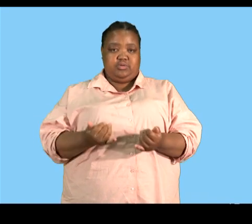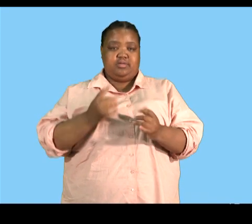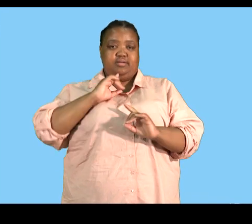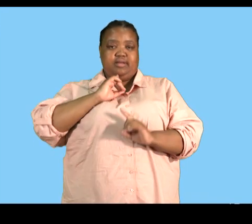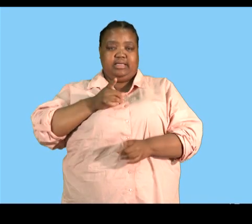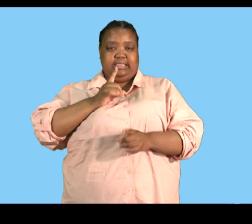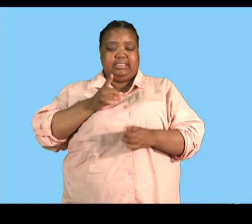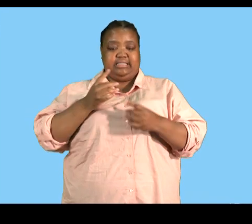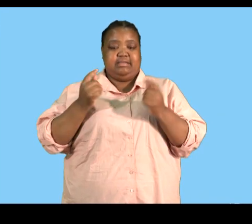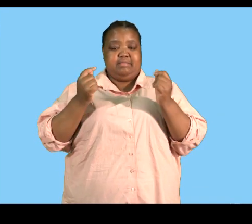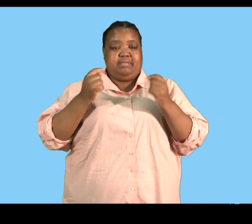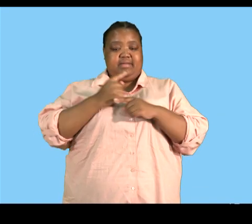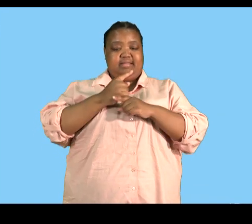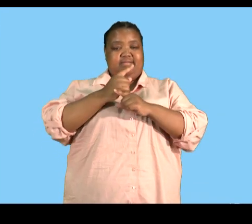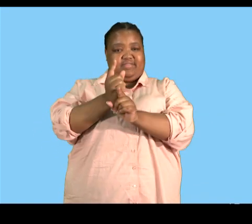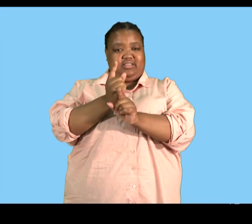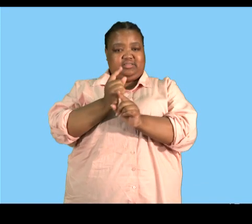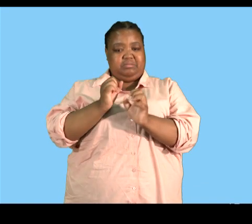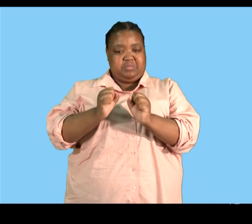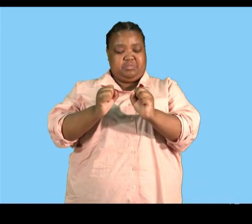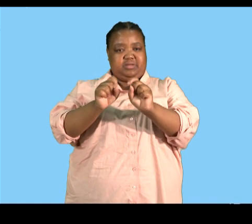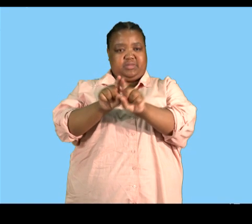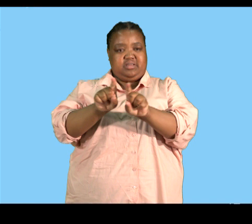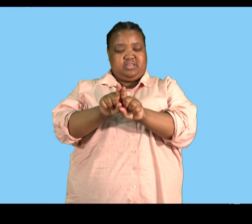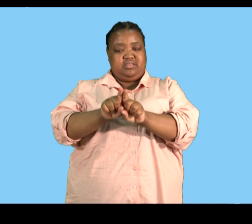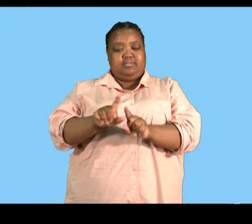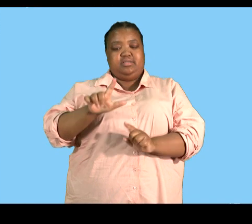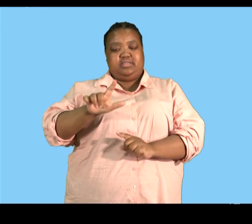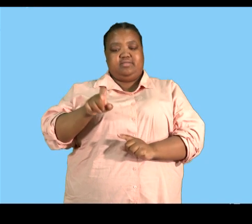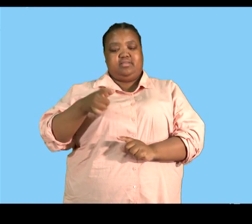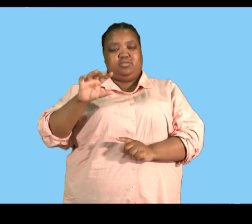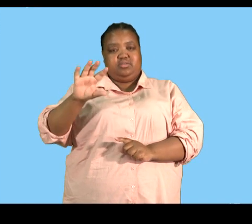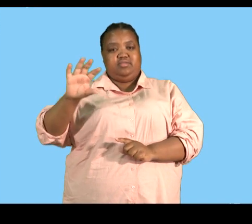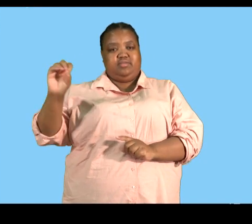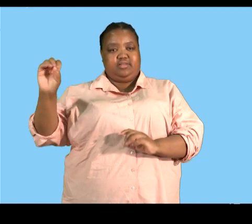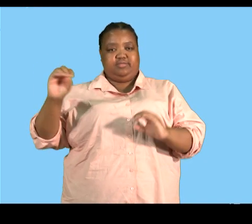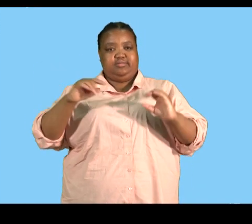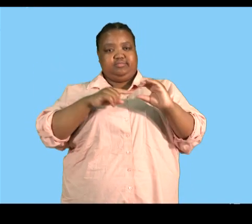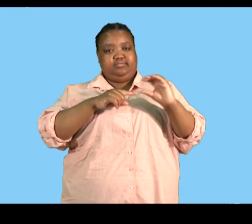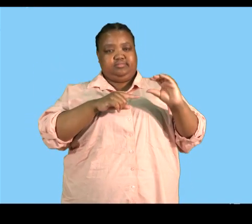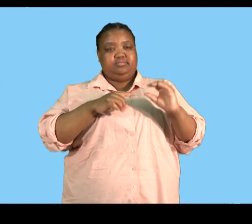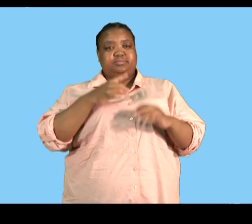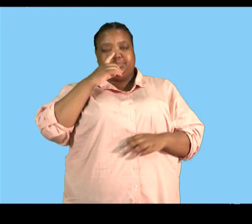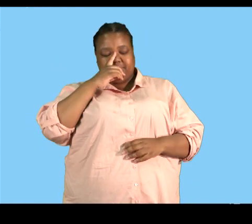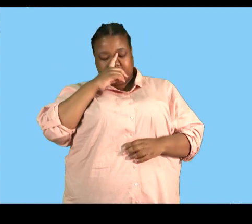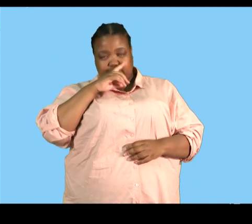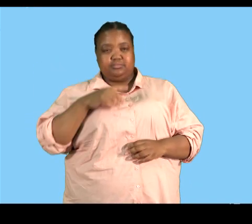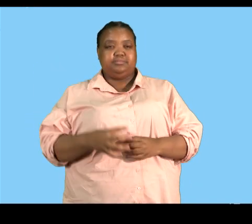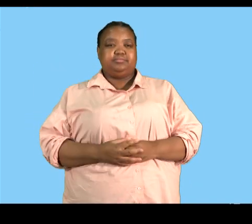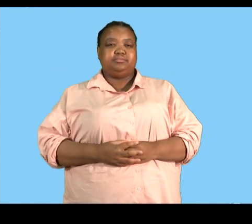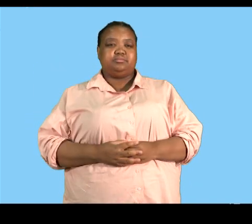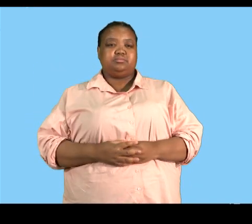7,500 will be the fixed amount. Then 5.1.2 is the